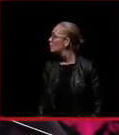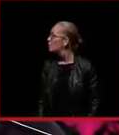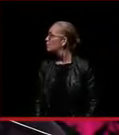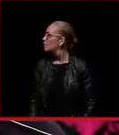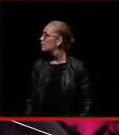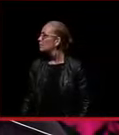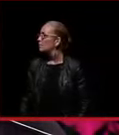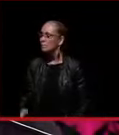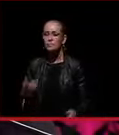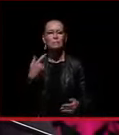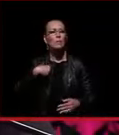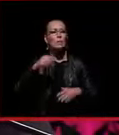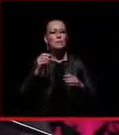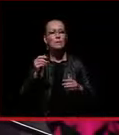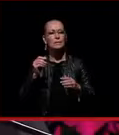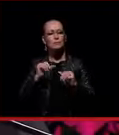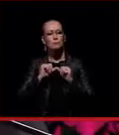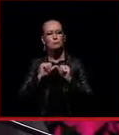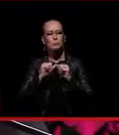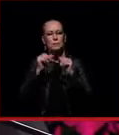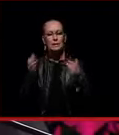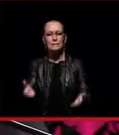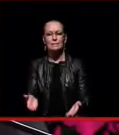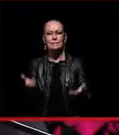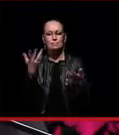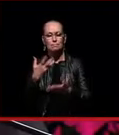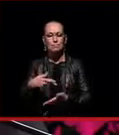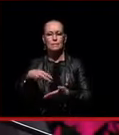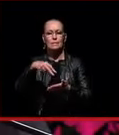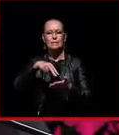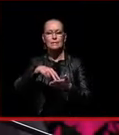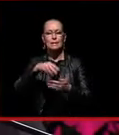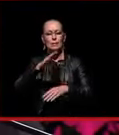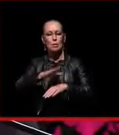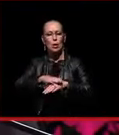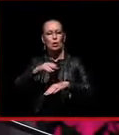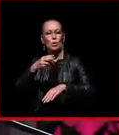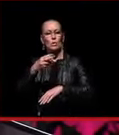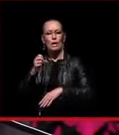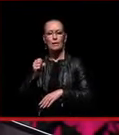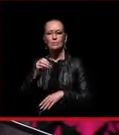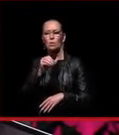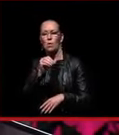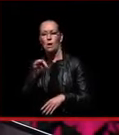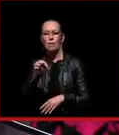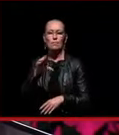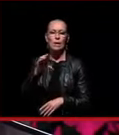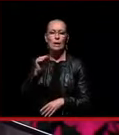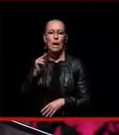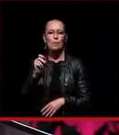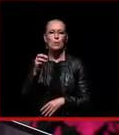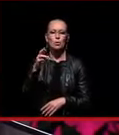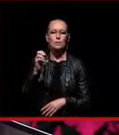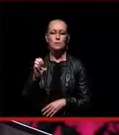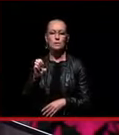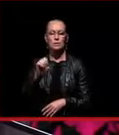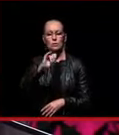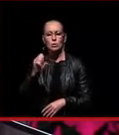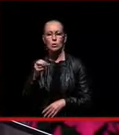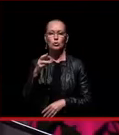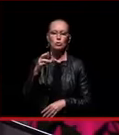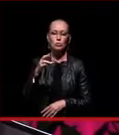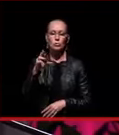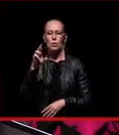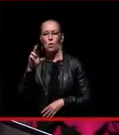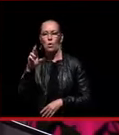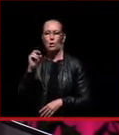Would you remain standing? I now call upon the High School of Commerce Junior ROTC for the